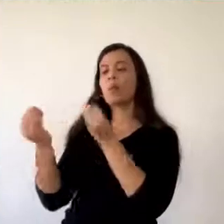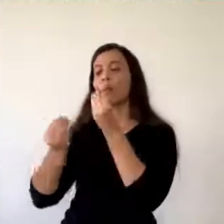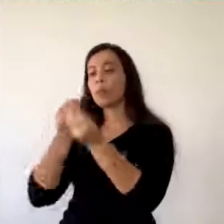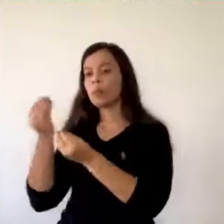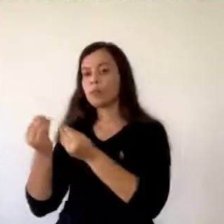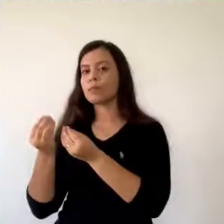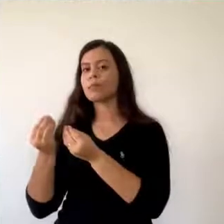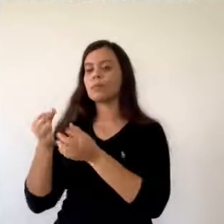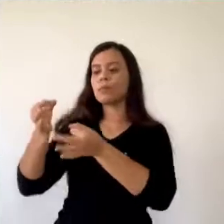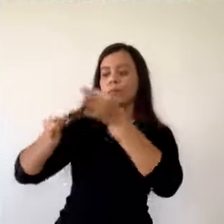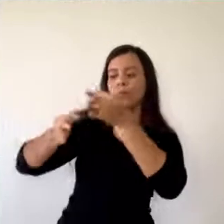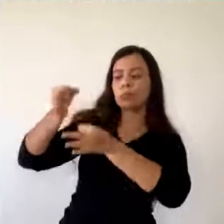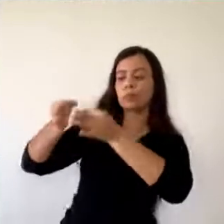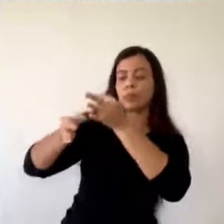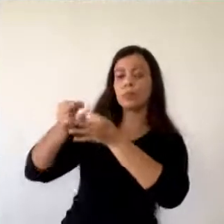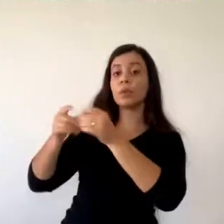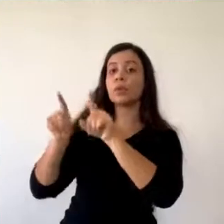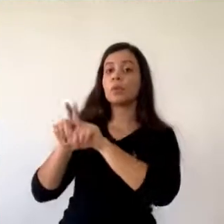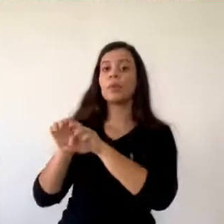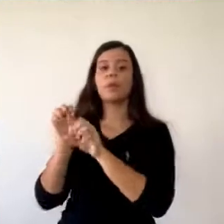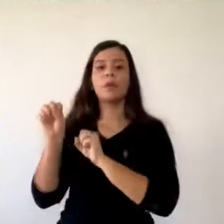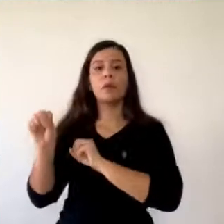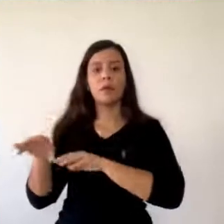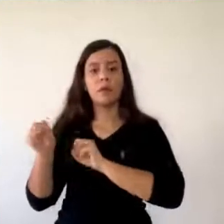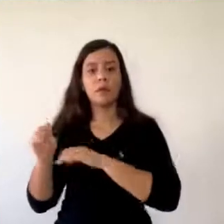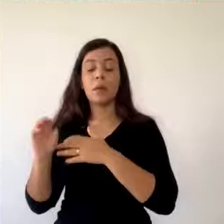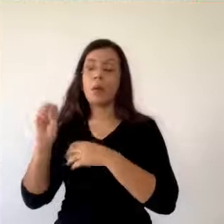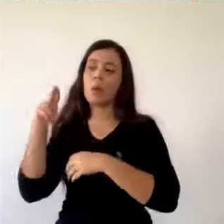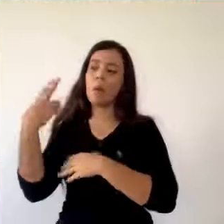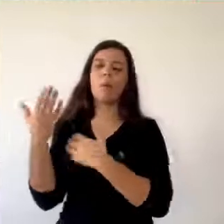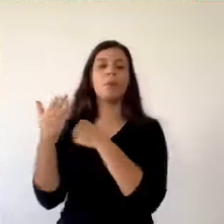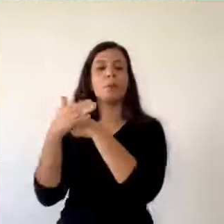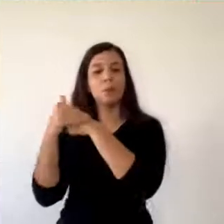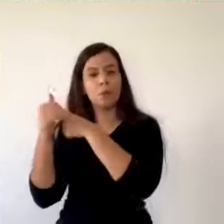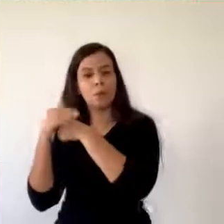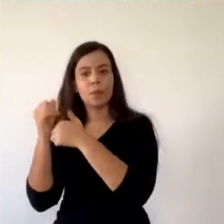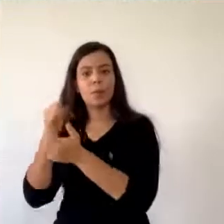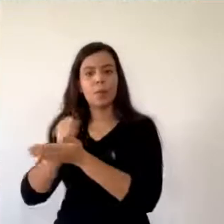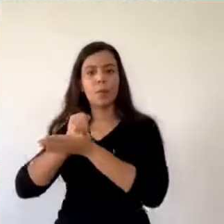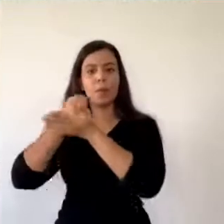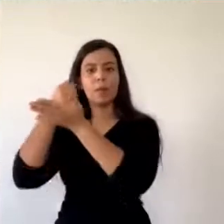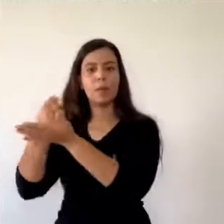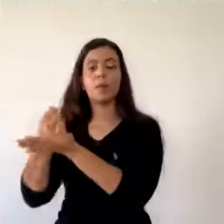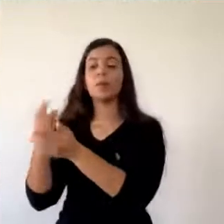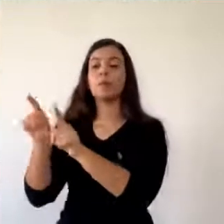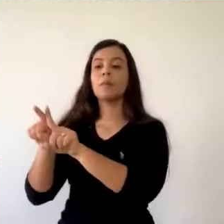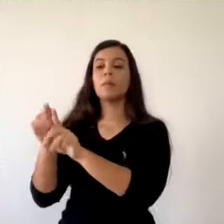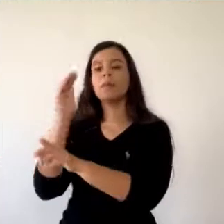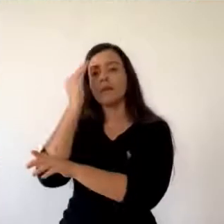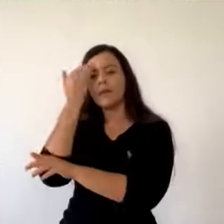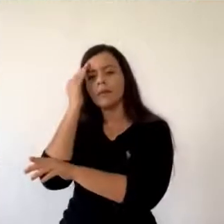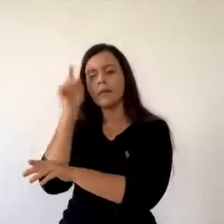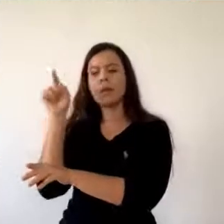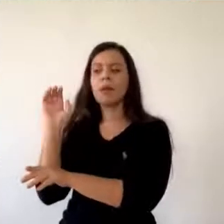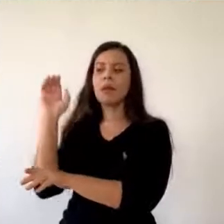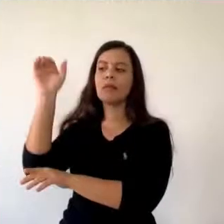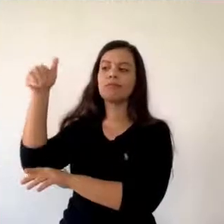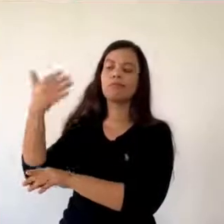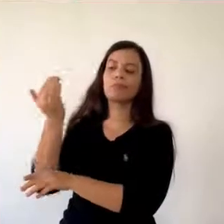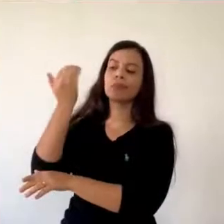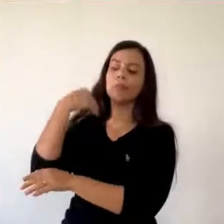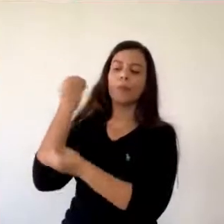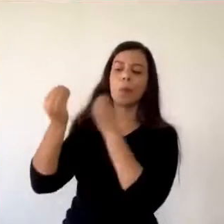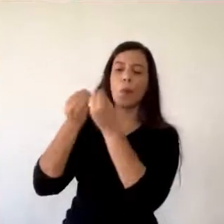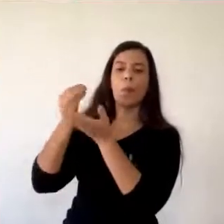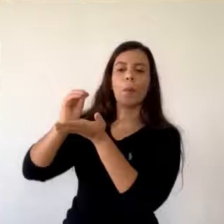and at the same time, in education and welcoming people so that we may